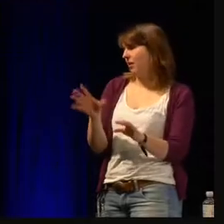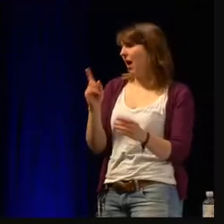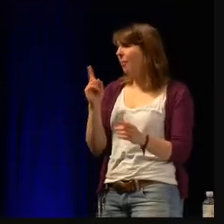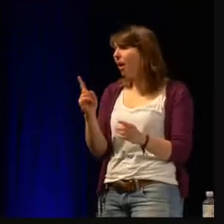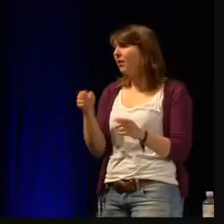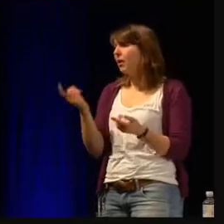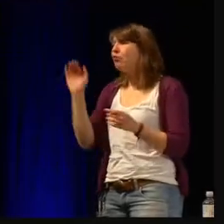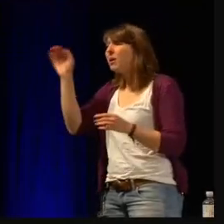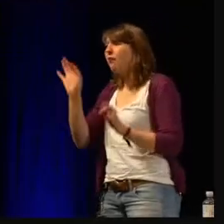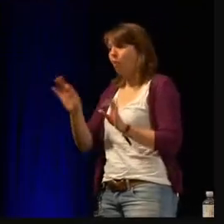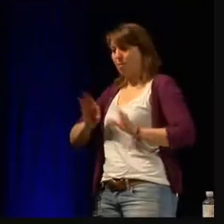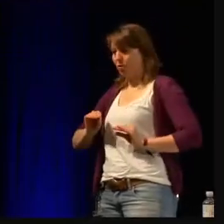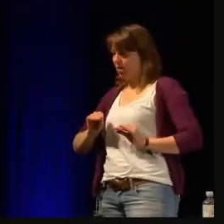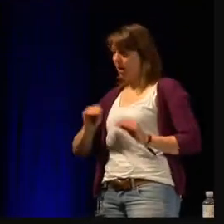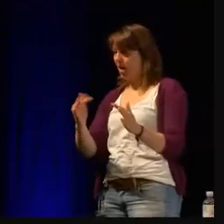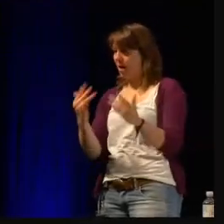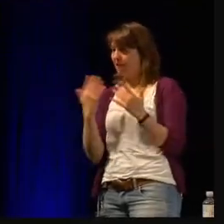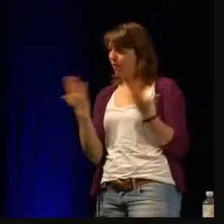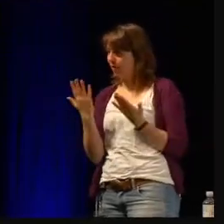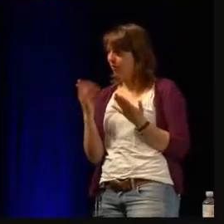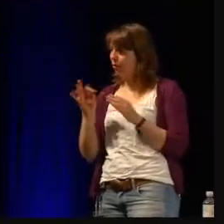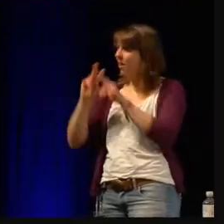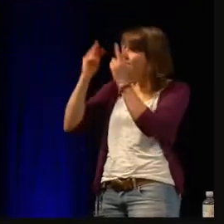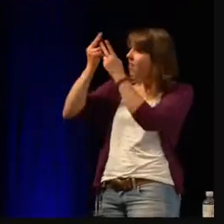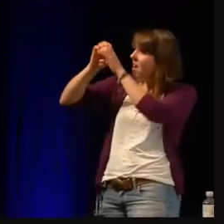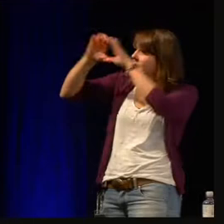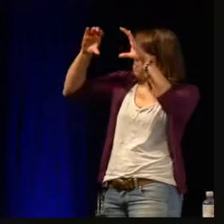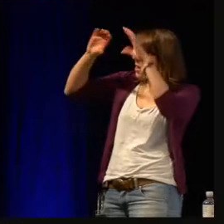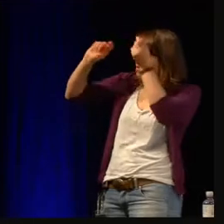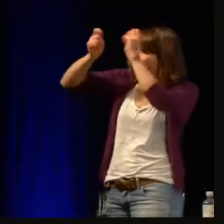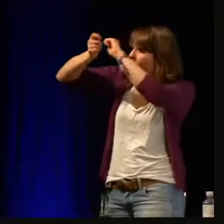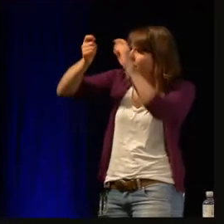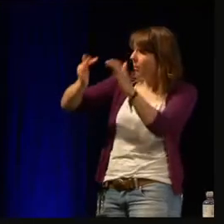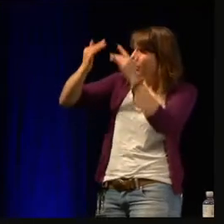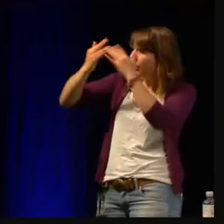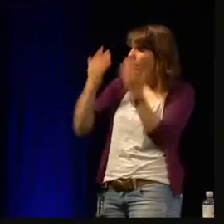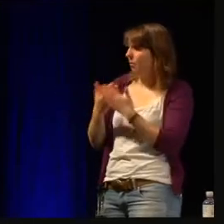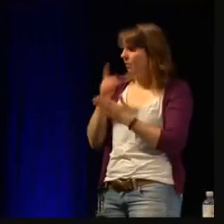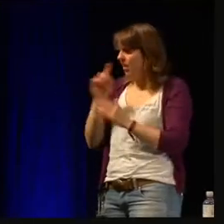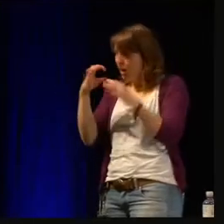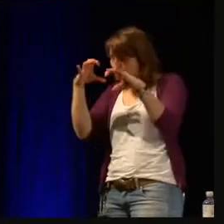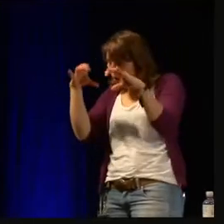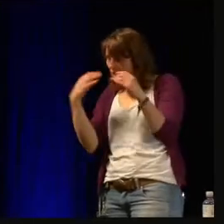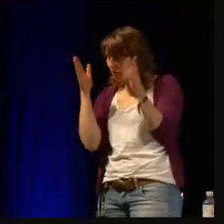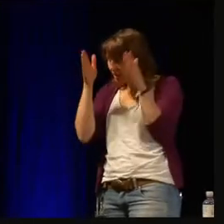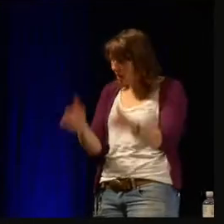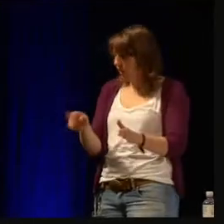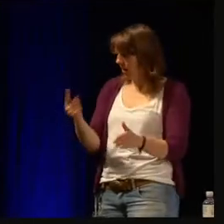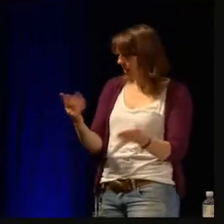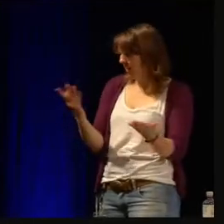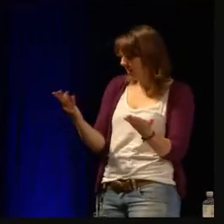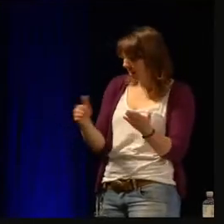But this can be explained technologically, but what does this mean for the worldview that you get from using